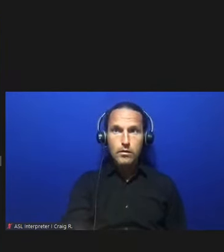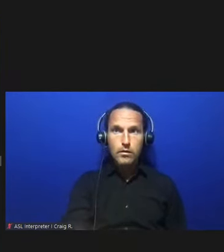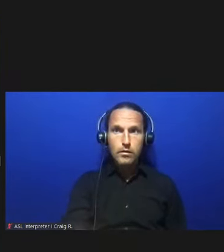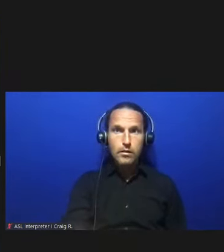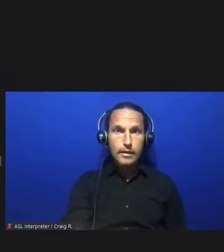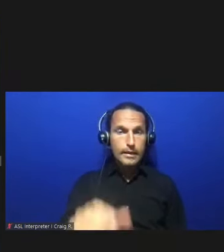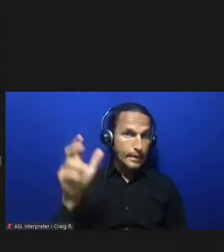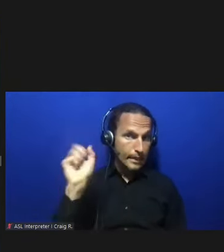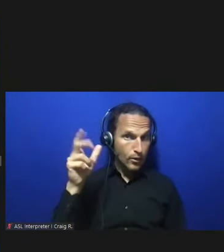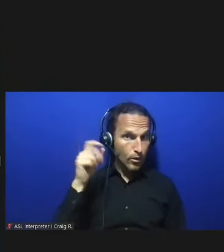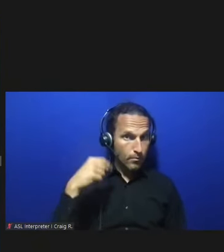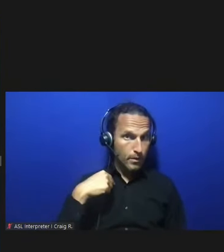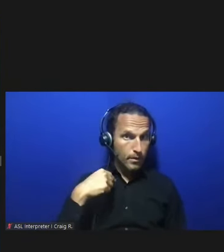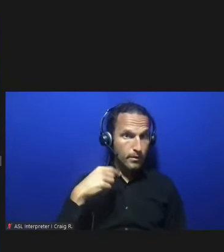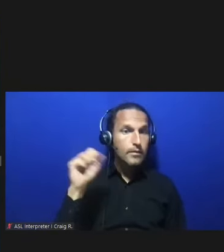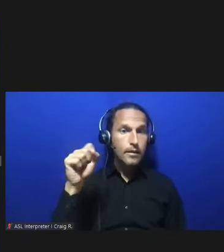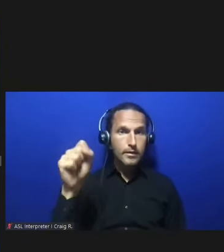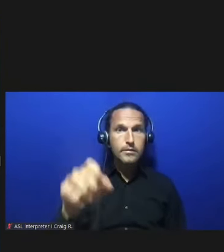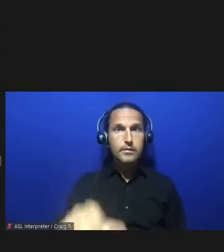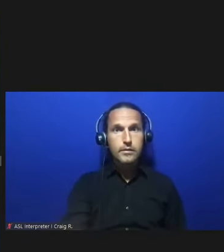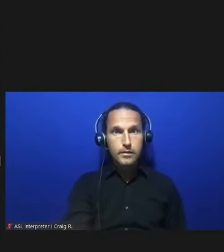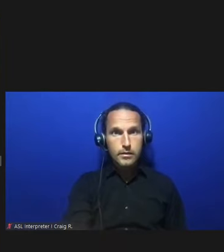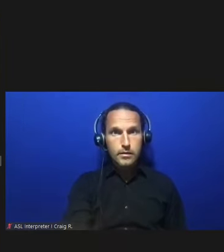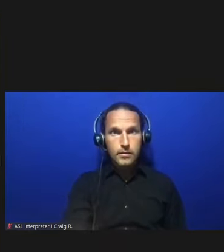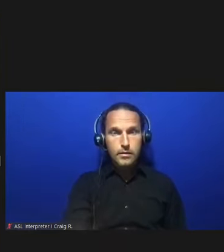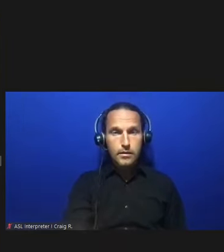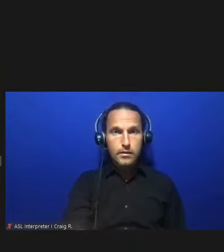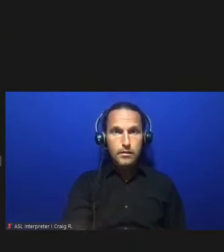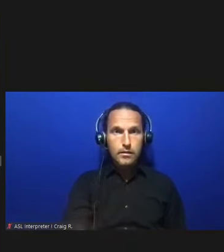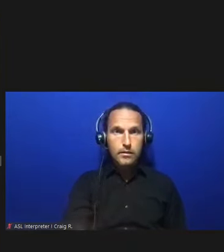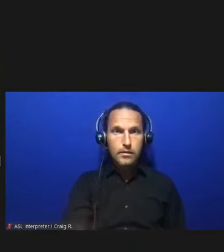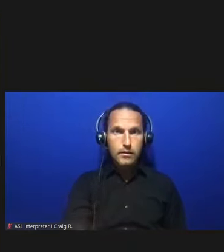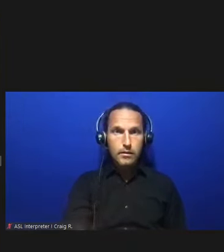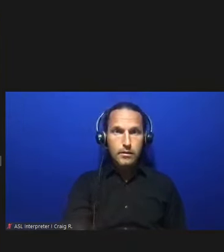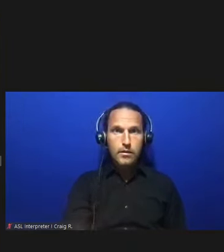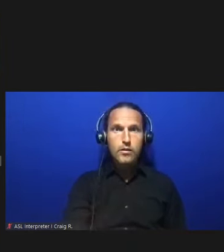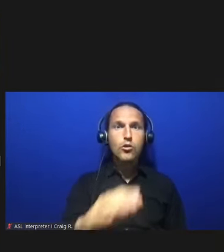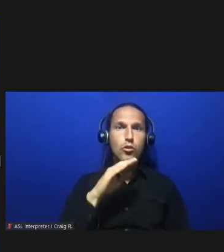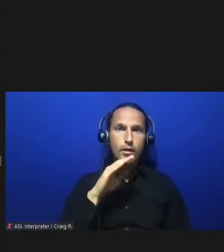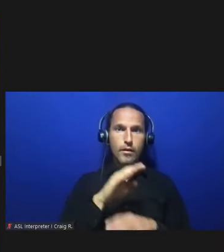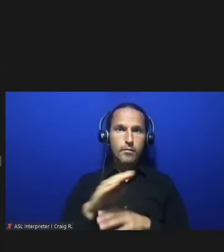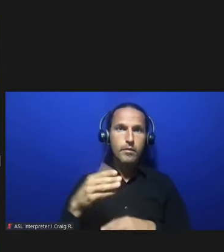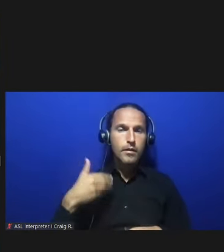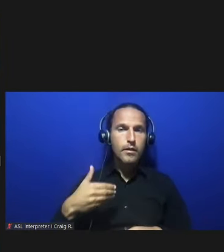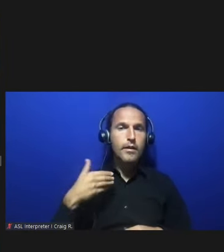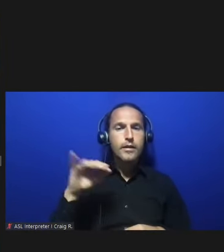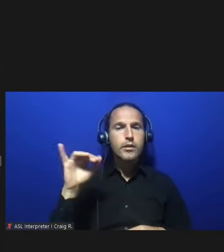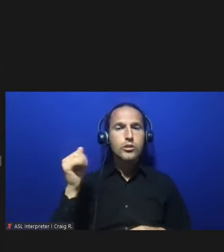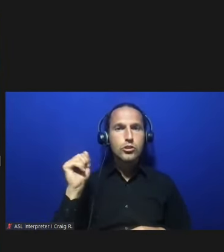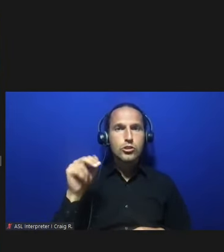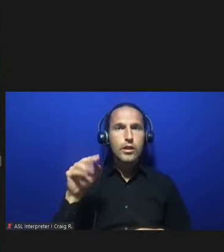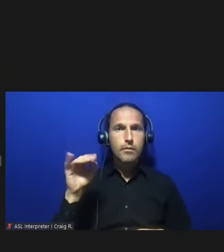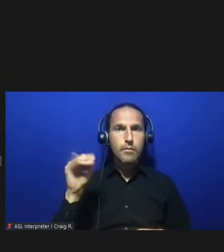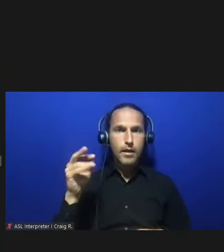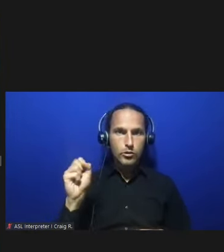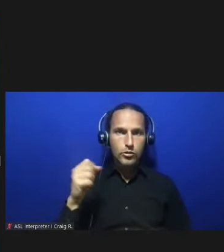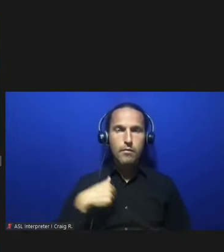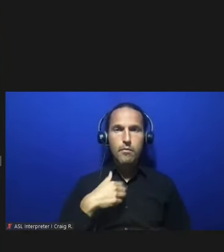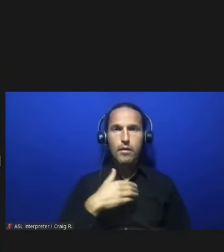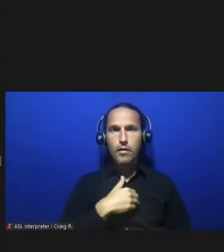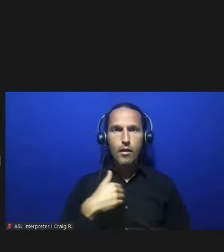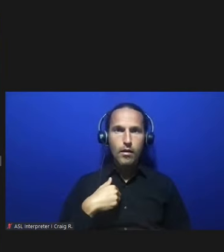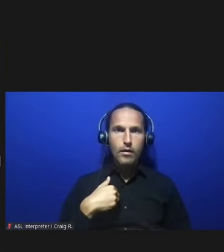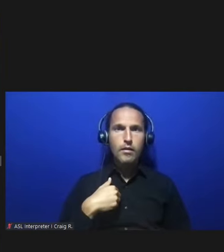Can you hear me? Yes. Oh, hi. Good evening, everyone. My name is Jean Majors, and I'm a member of the